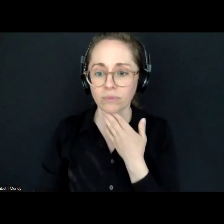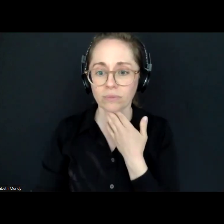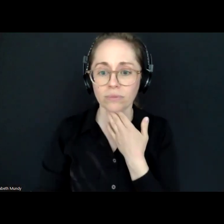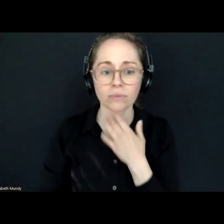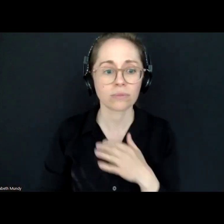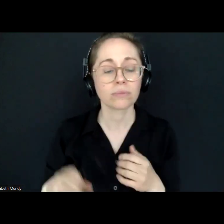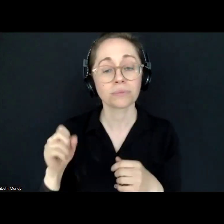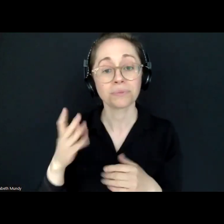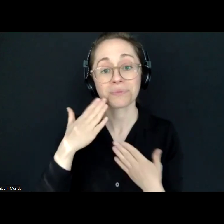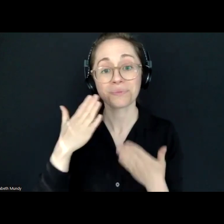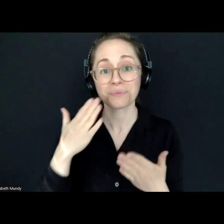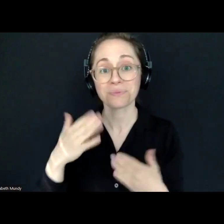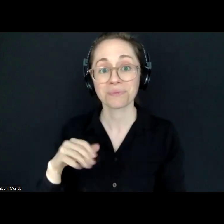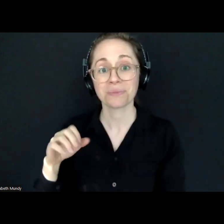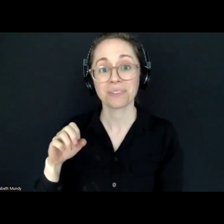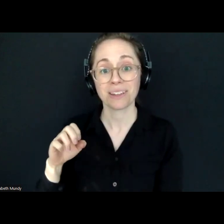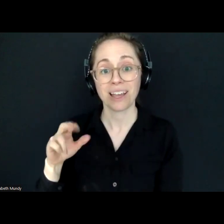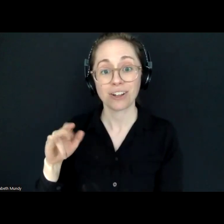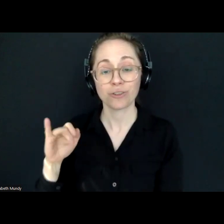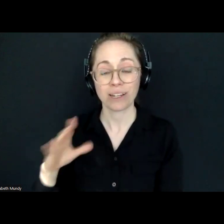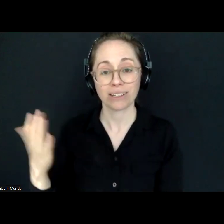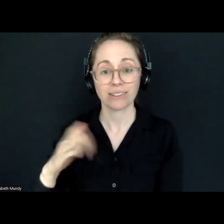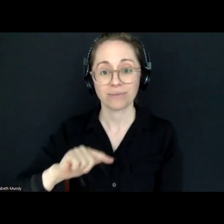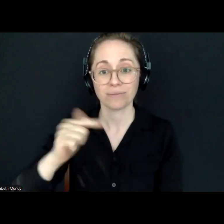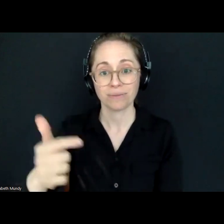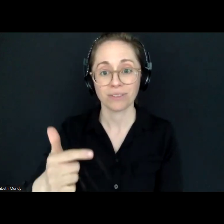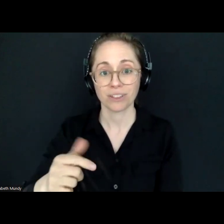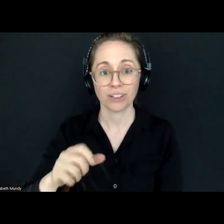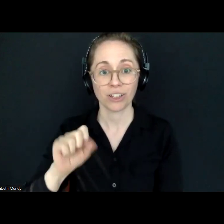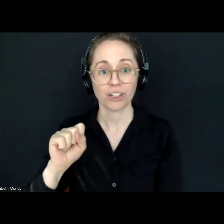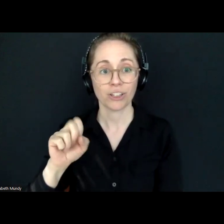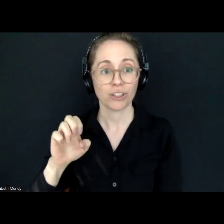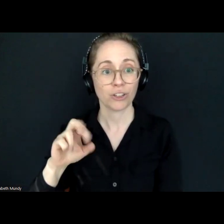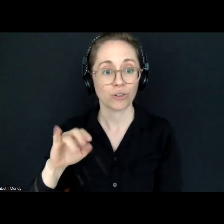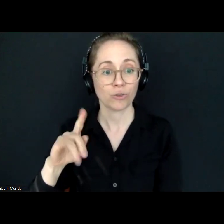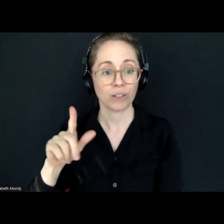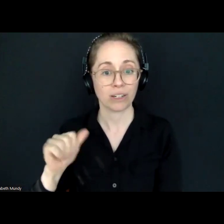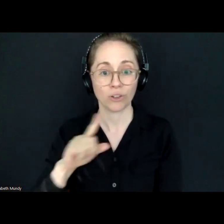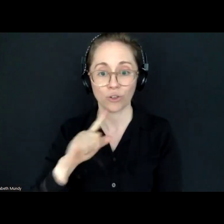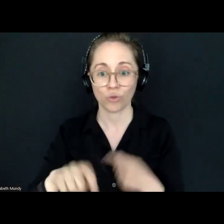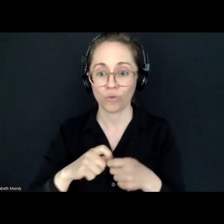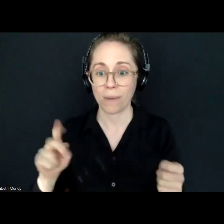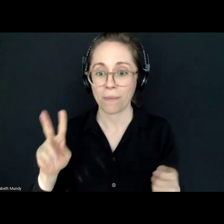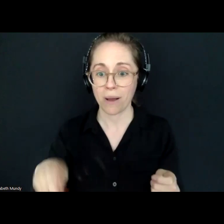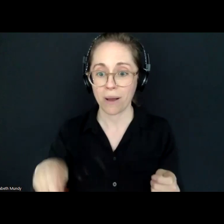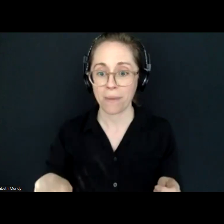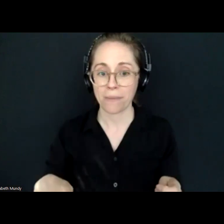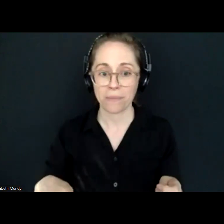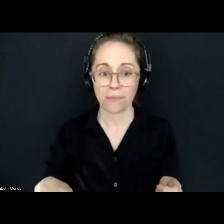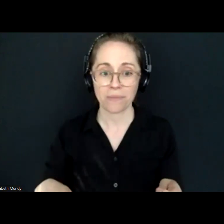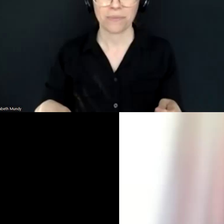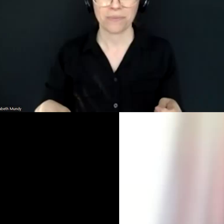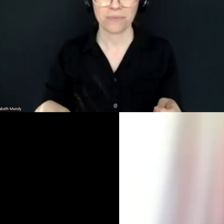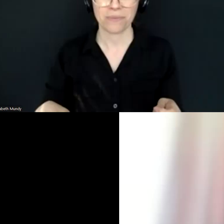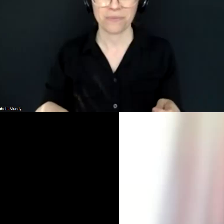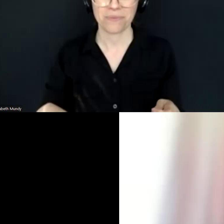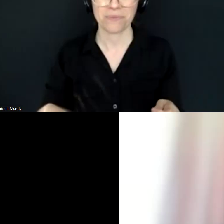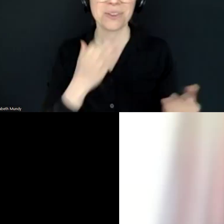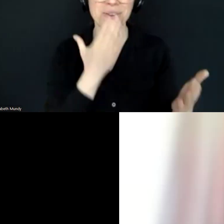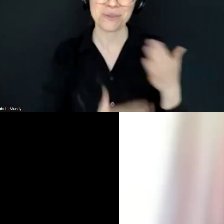Thanks, Eric. And so we're going to pass it to Sarita to wrap up. Great. Well, excuse me. Good